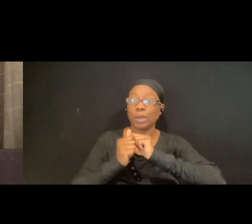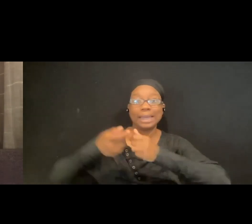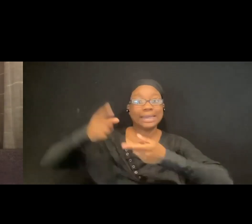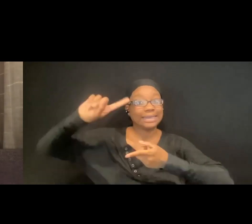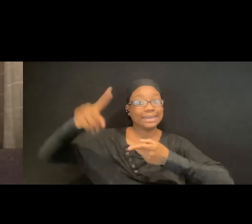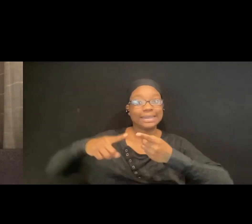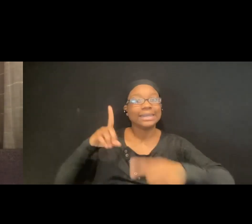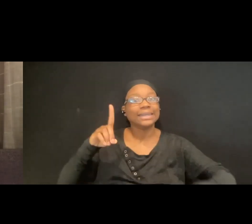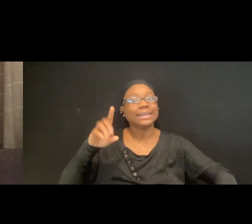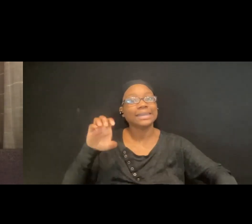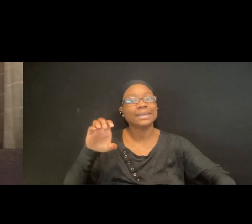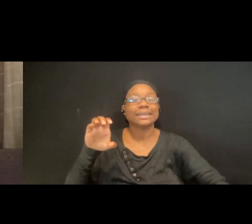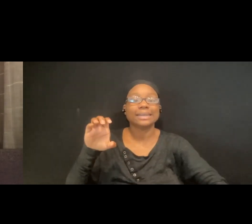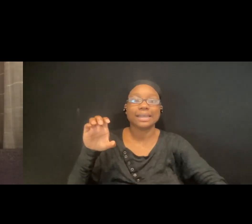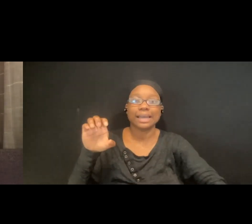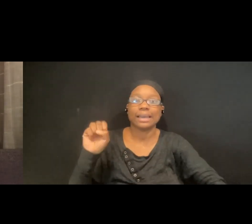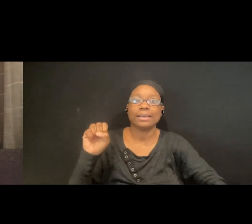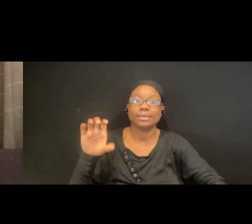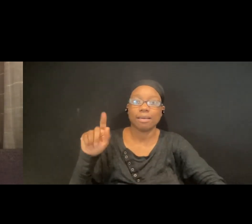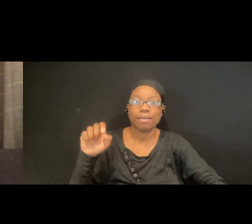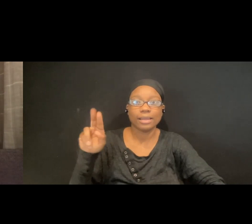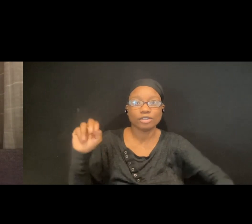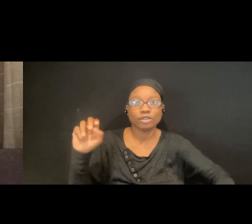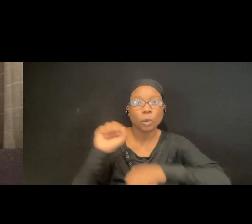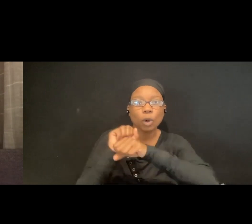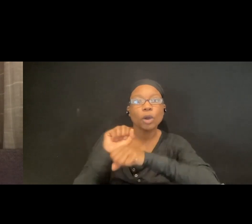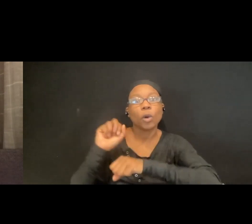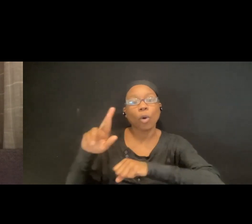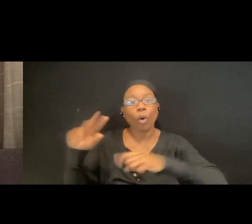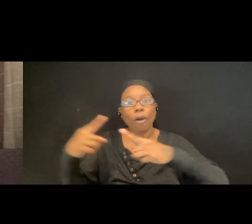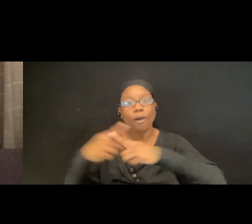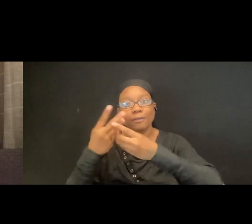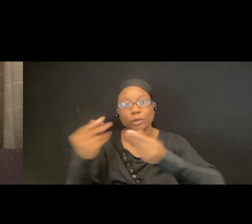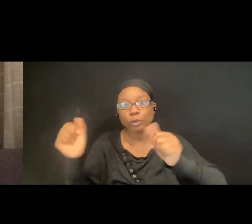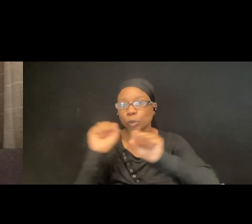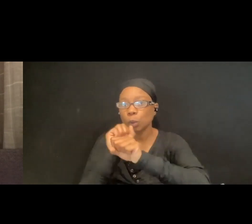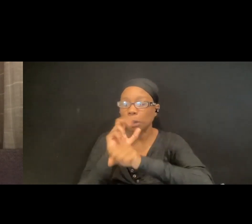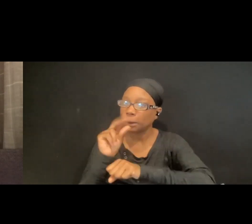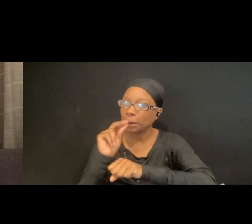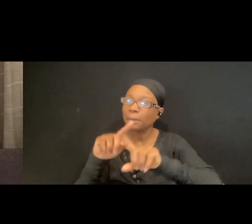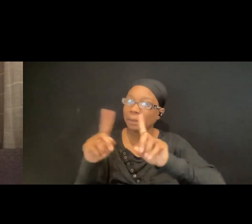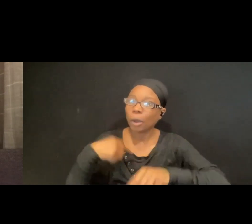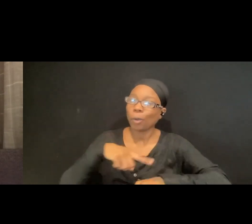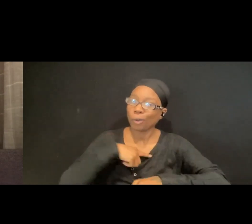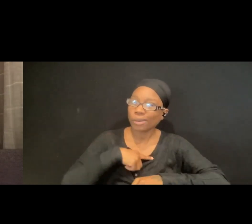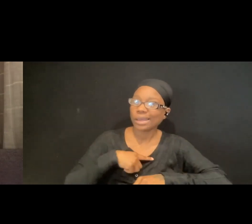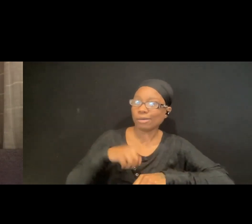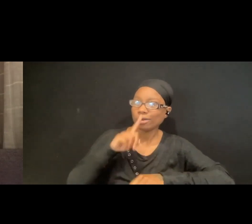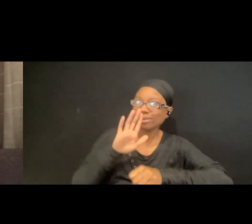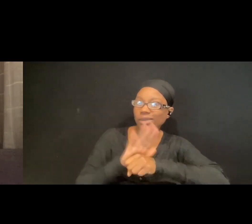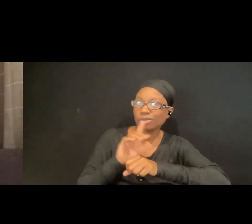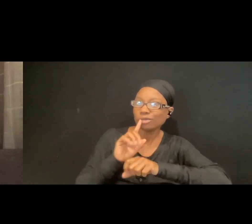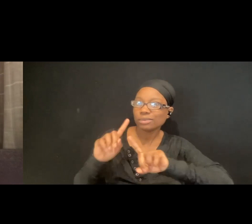work. Like we were the people that were committed to responding in a community